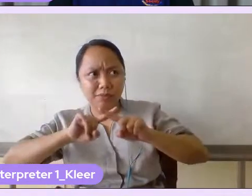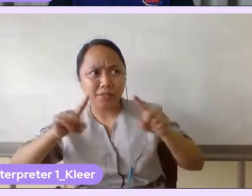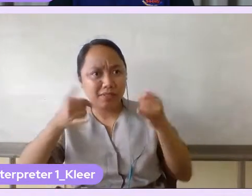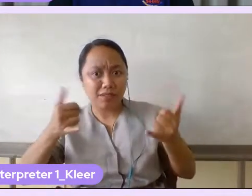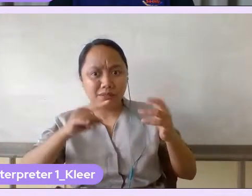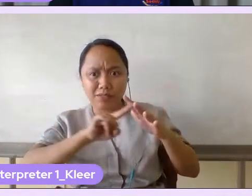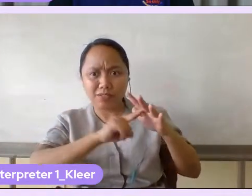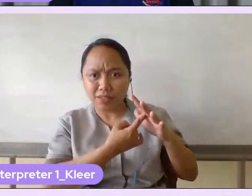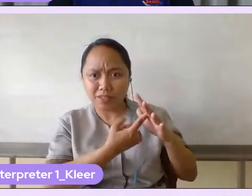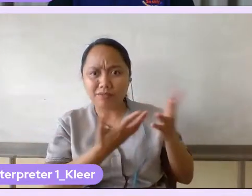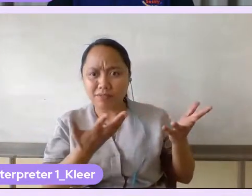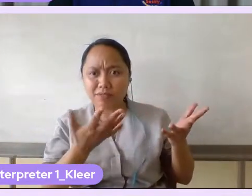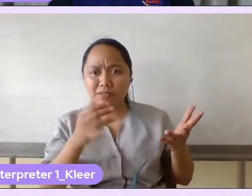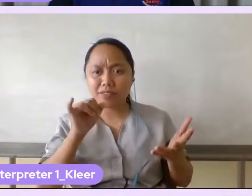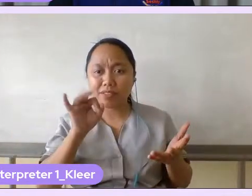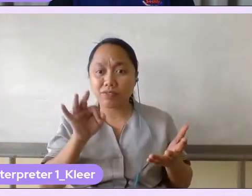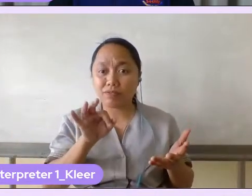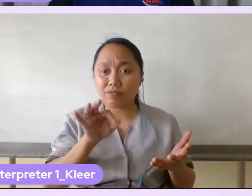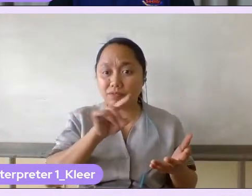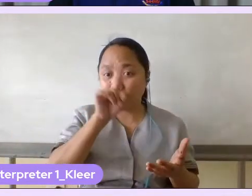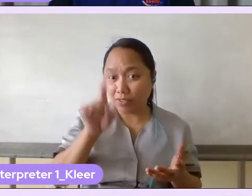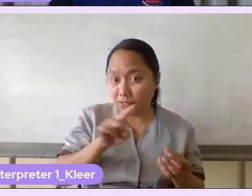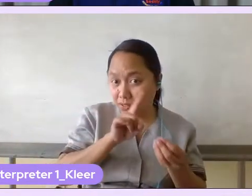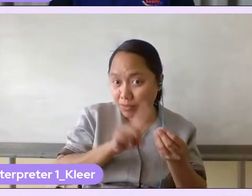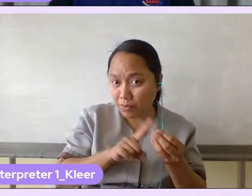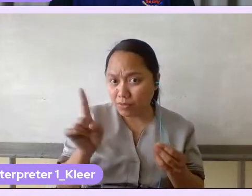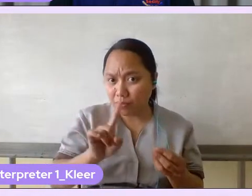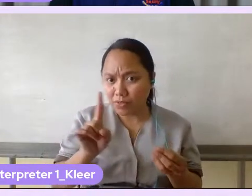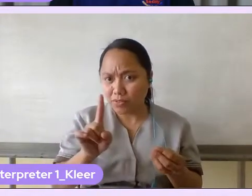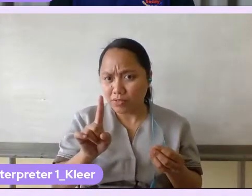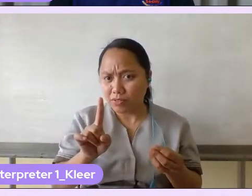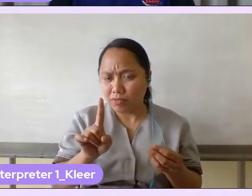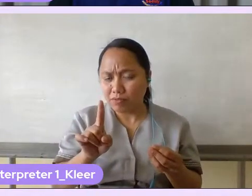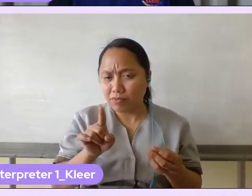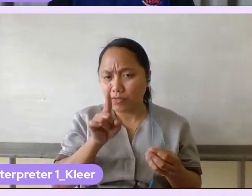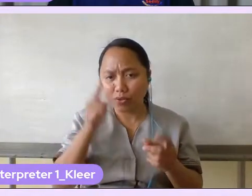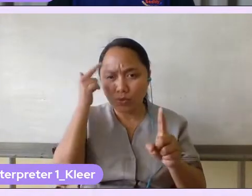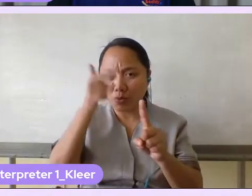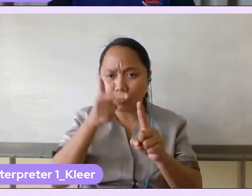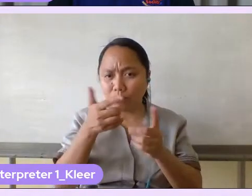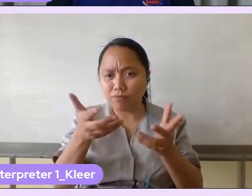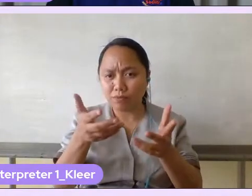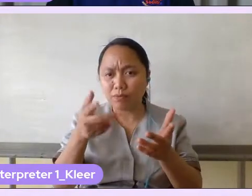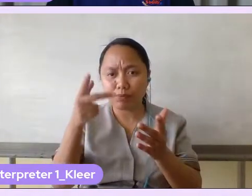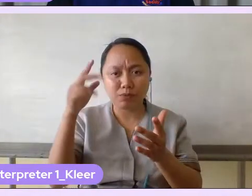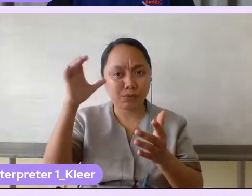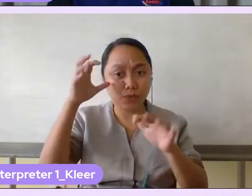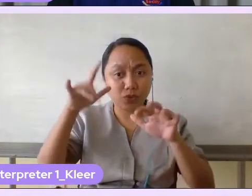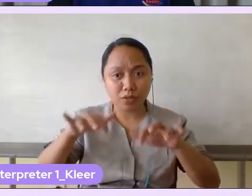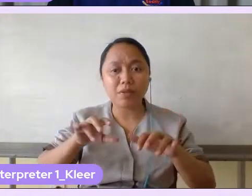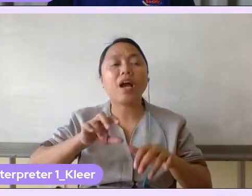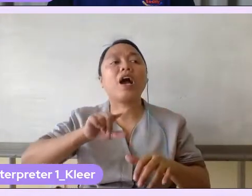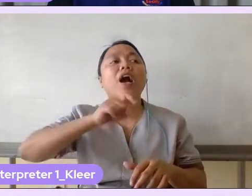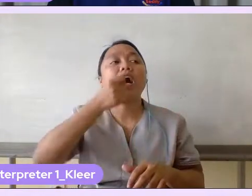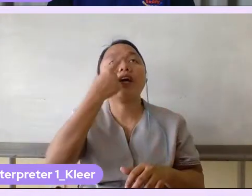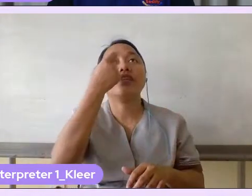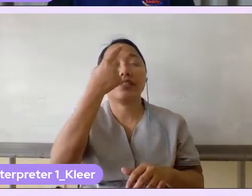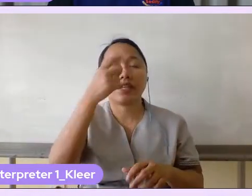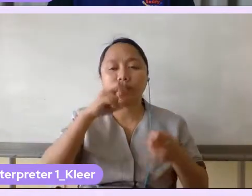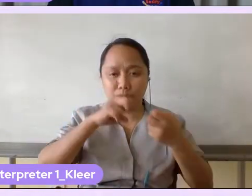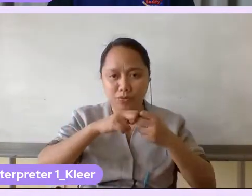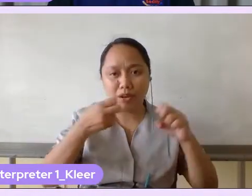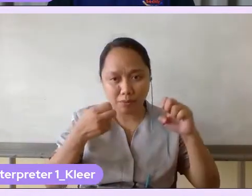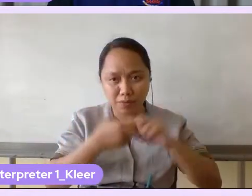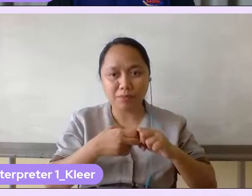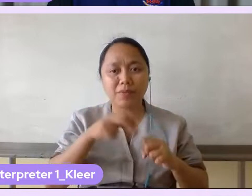focus less, if you ask me, on just the core hard programming skills, but really understand the problem and, you know, the diba, that